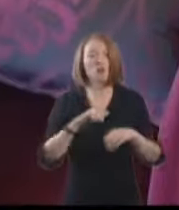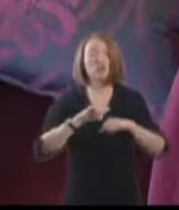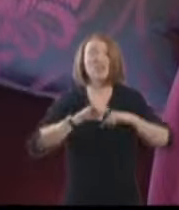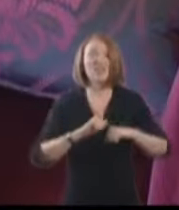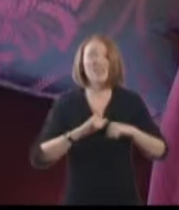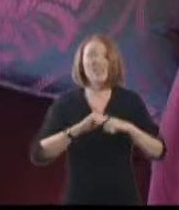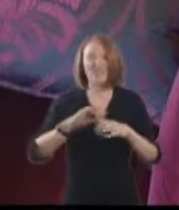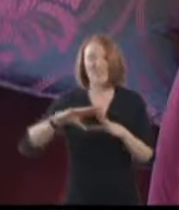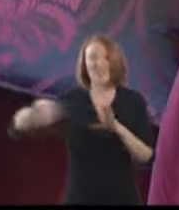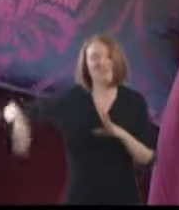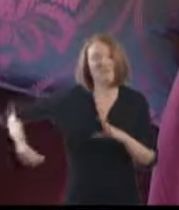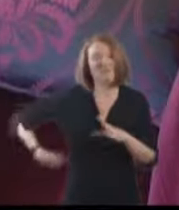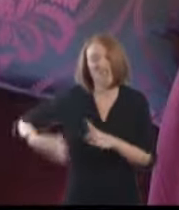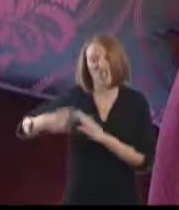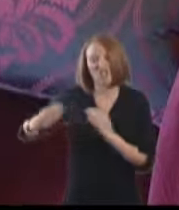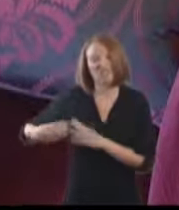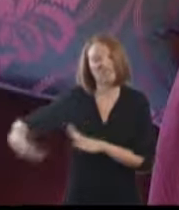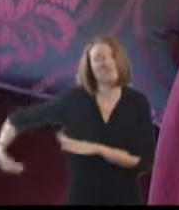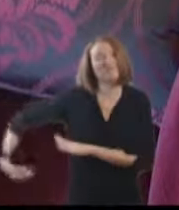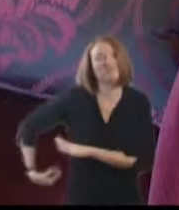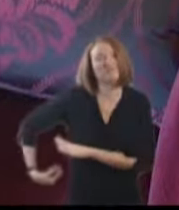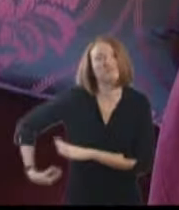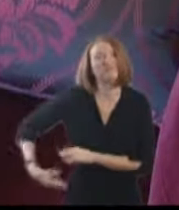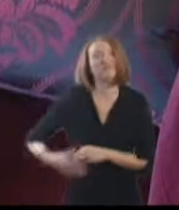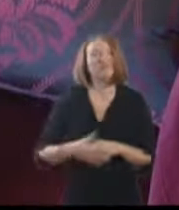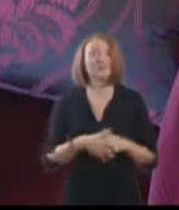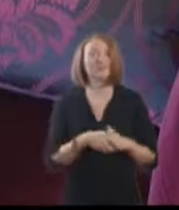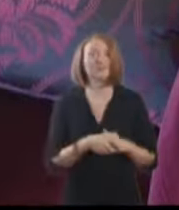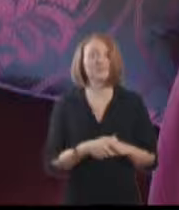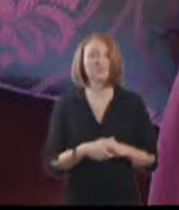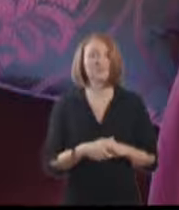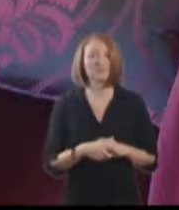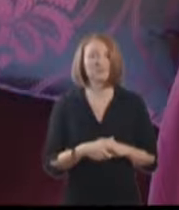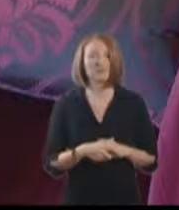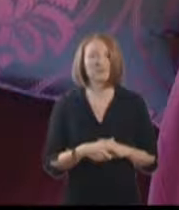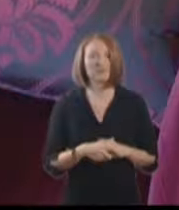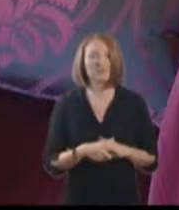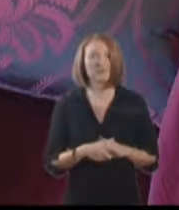Place the vibrating pad under your pillow or under a cushion on a chair.